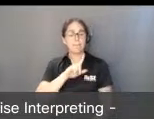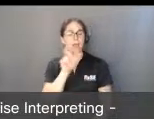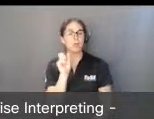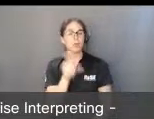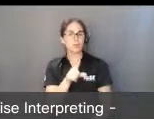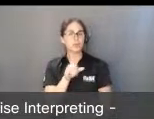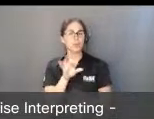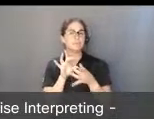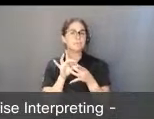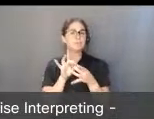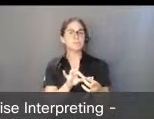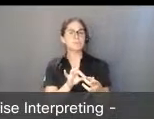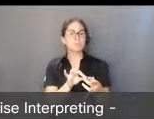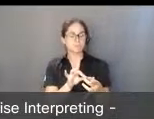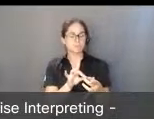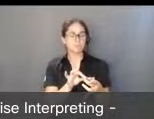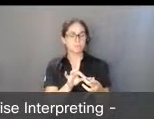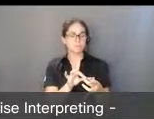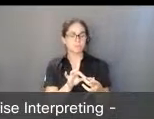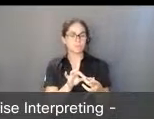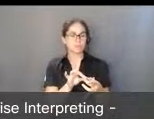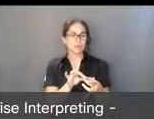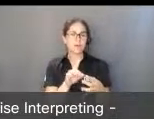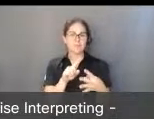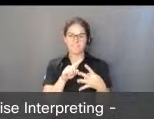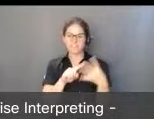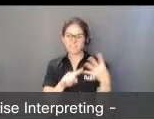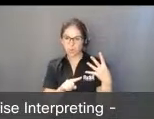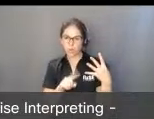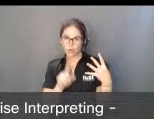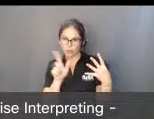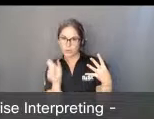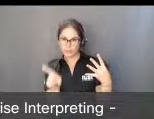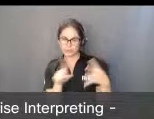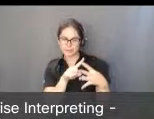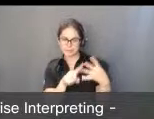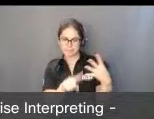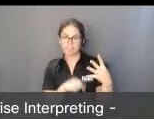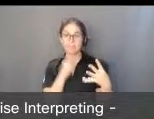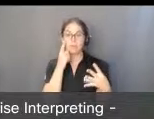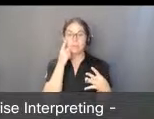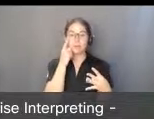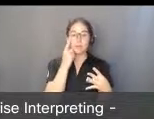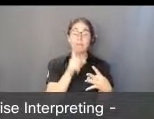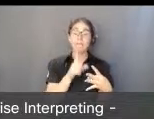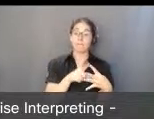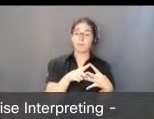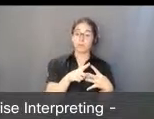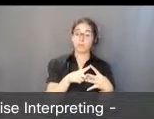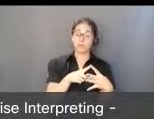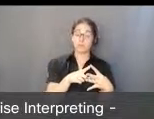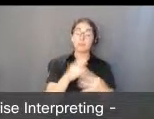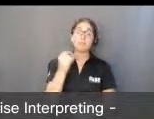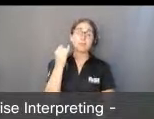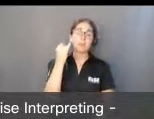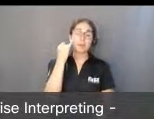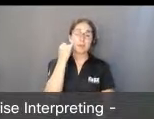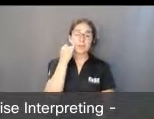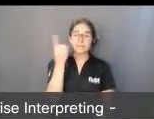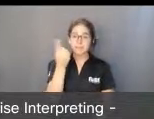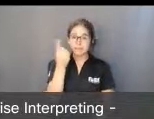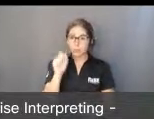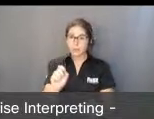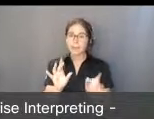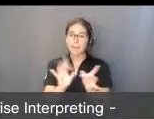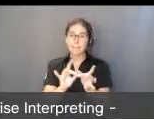relate around about four different questions. First one is, if someone could speak on